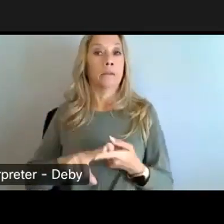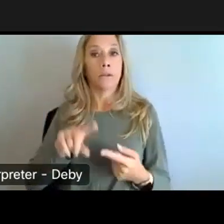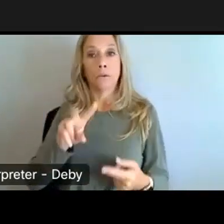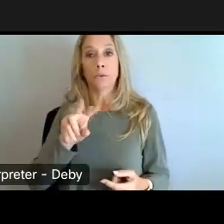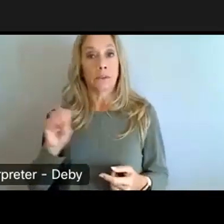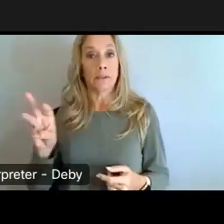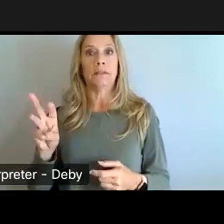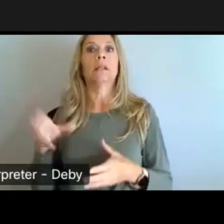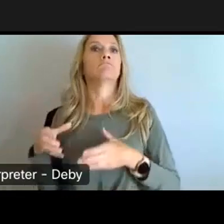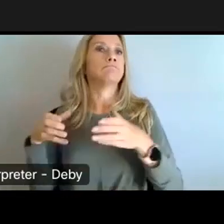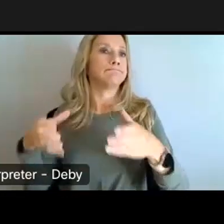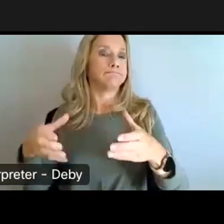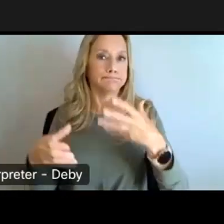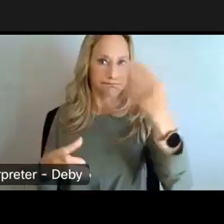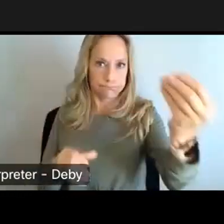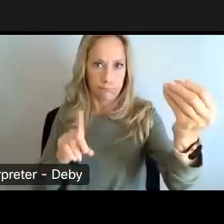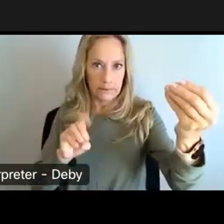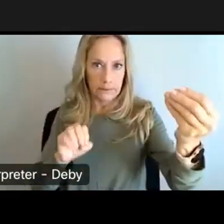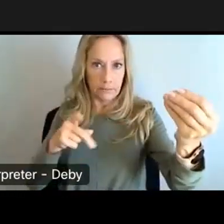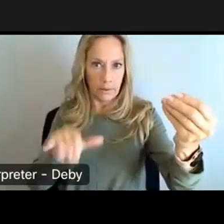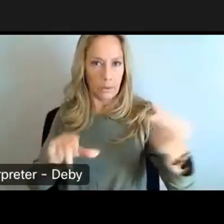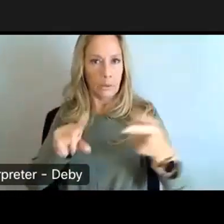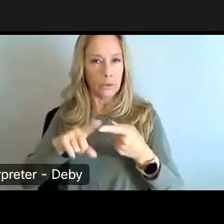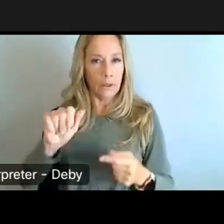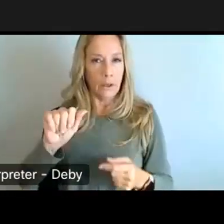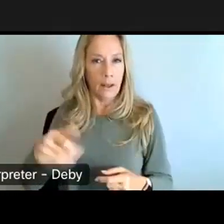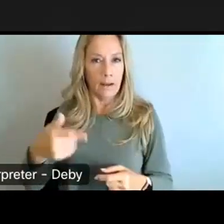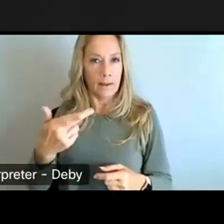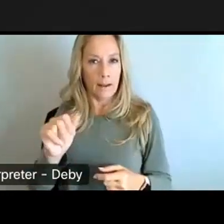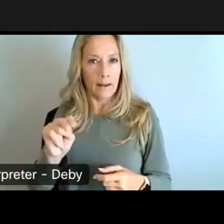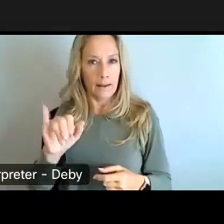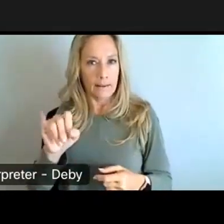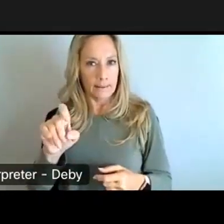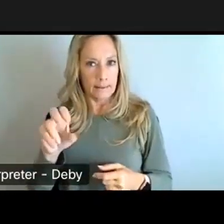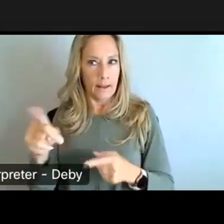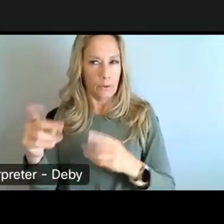2006, when the wars in Afghanistan and Iraq had already been waging on for a while.